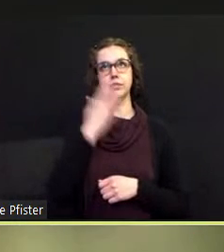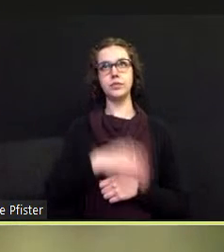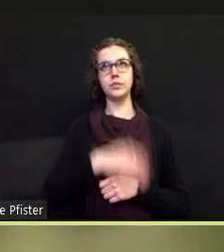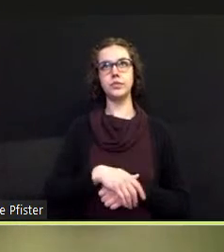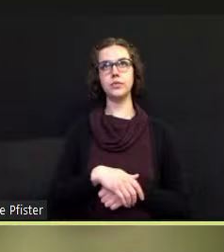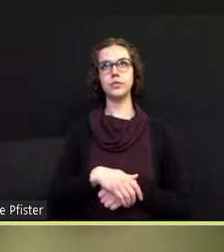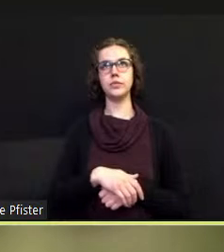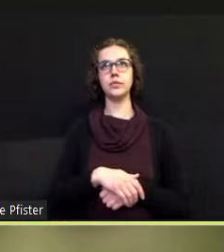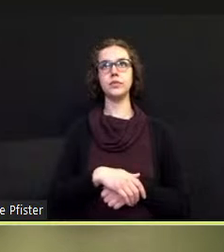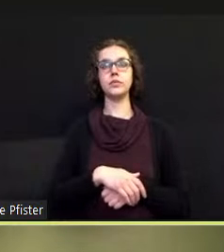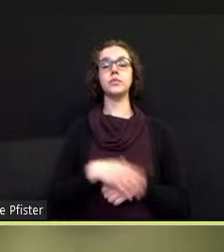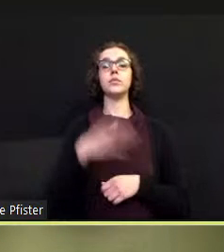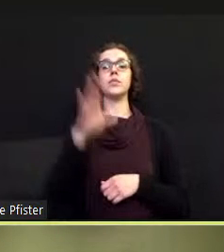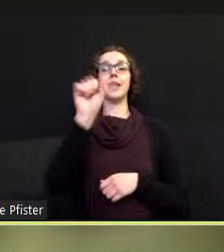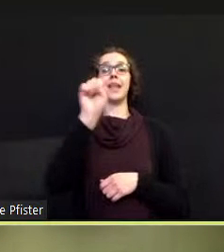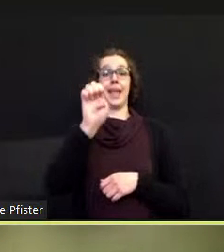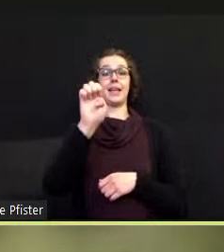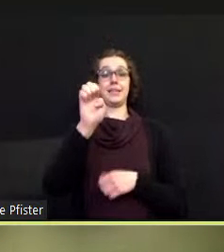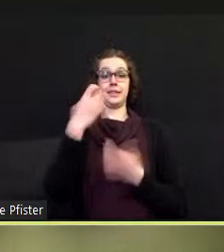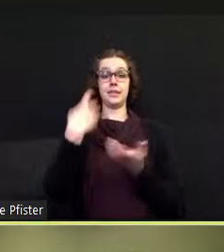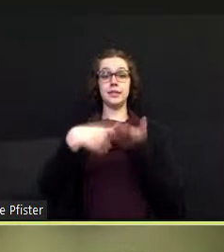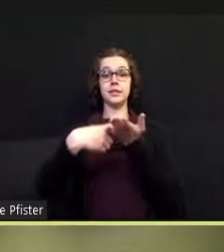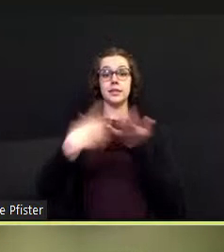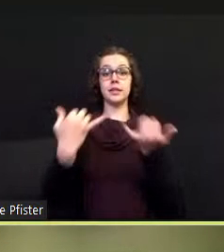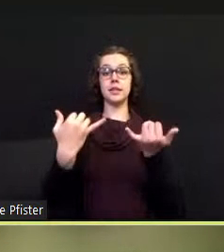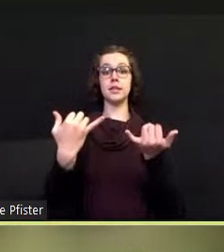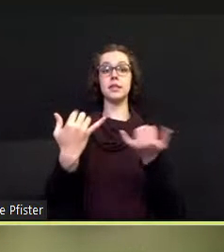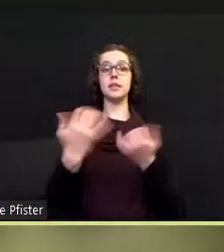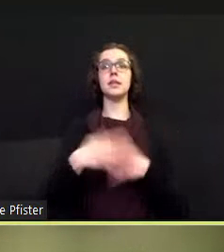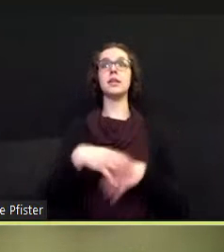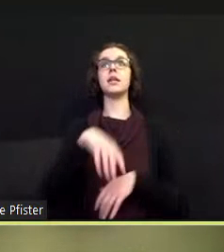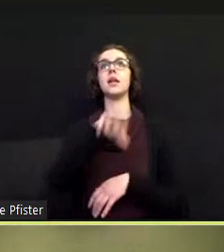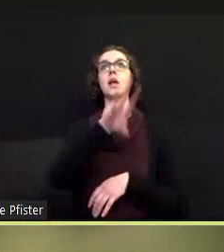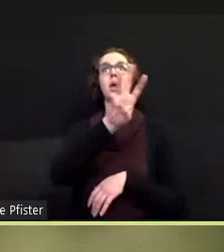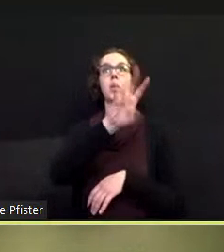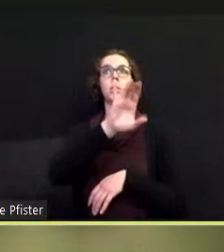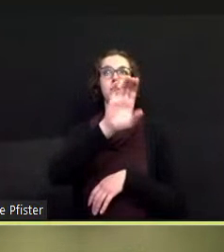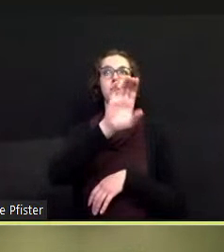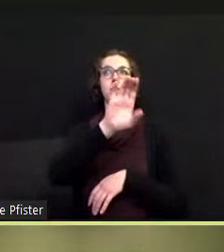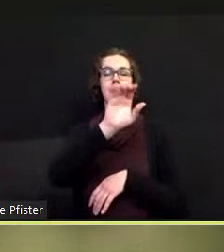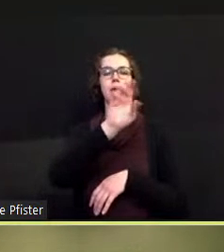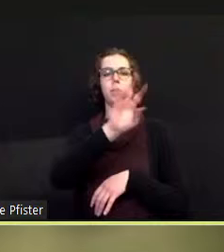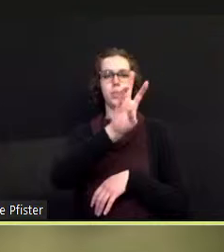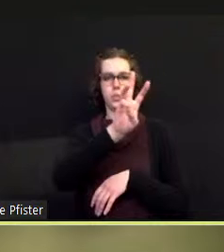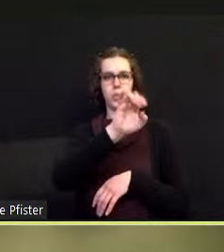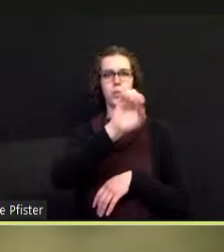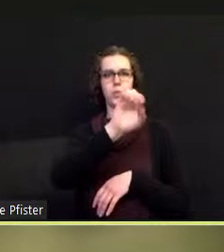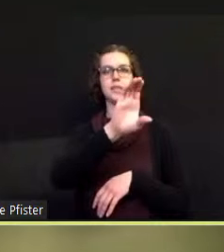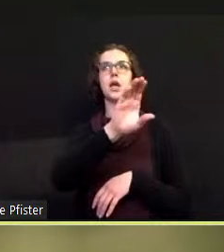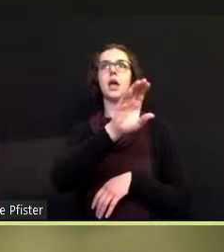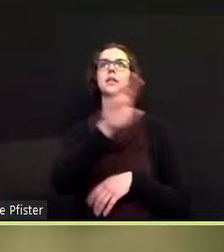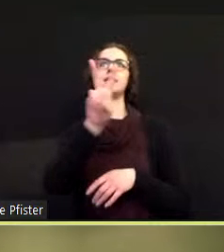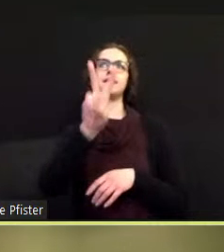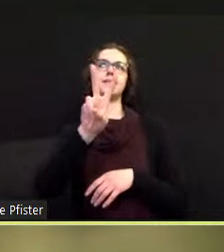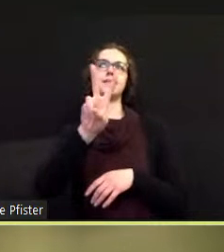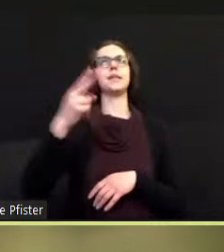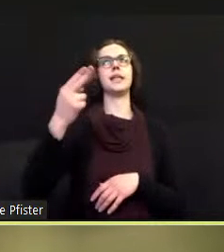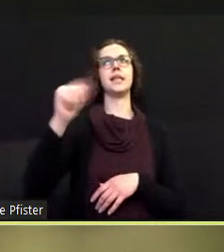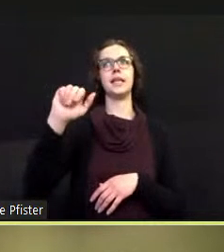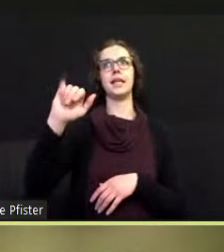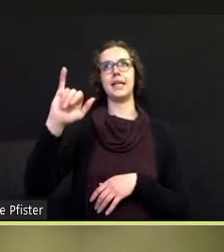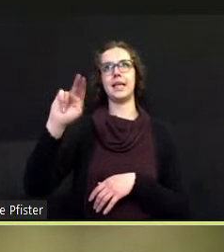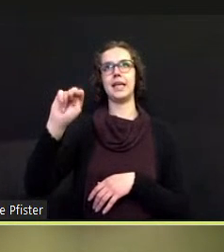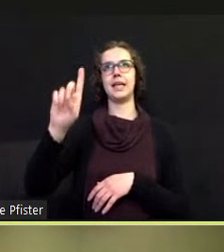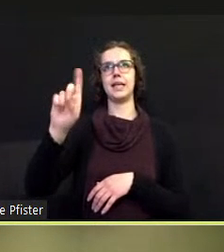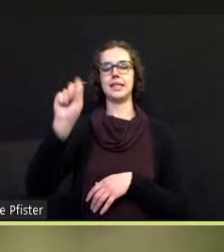So the case that I'll discuss today is Wisconsin v. Hensley. It's a publicly available case, so I'll be using the